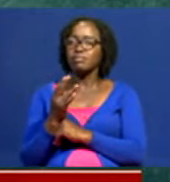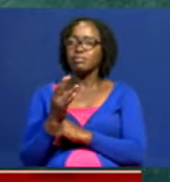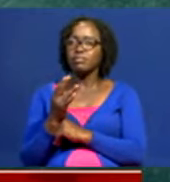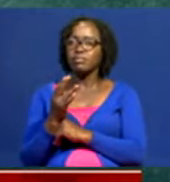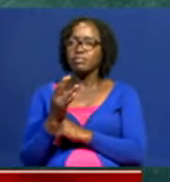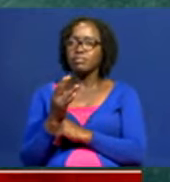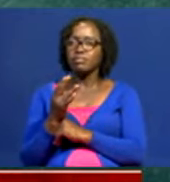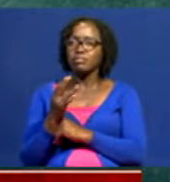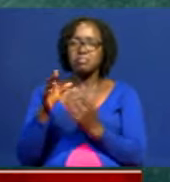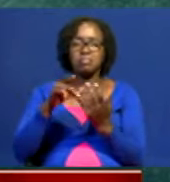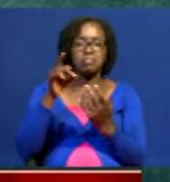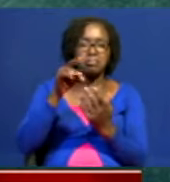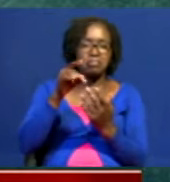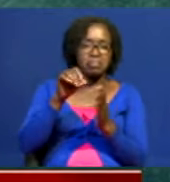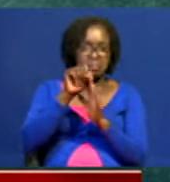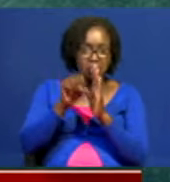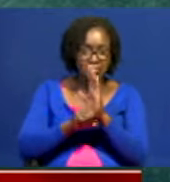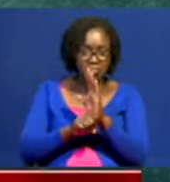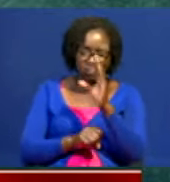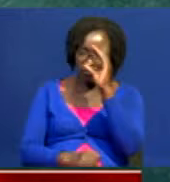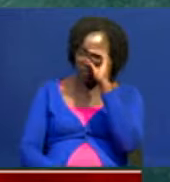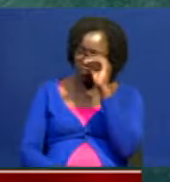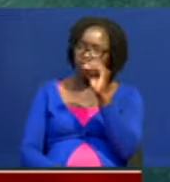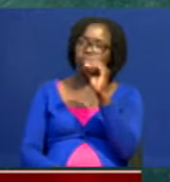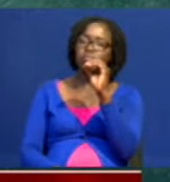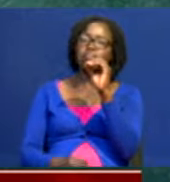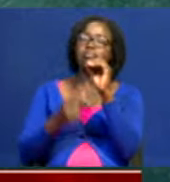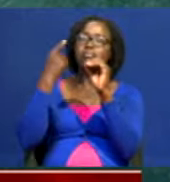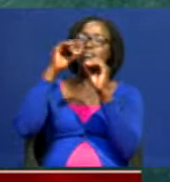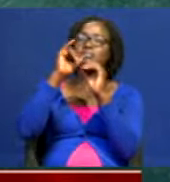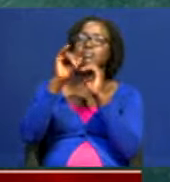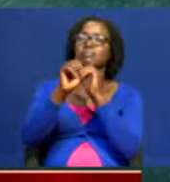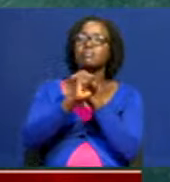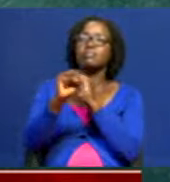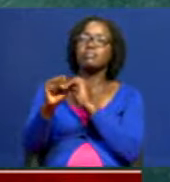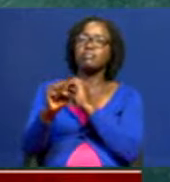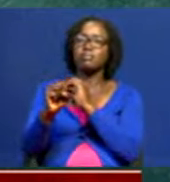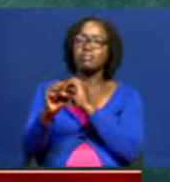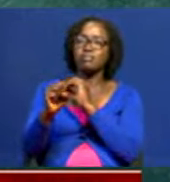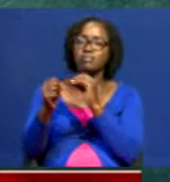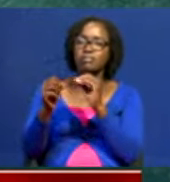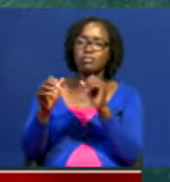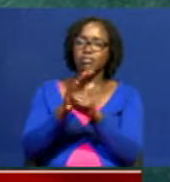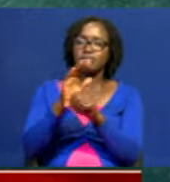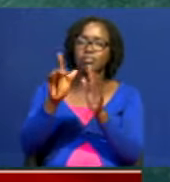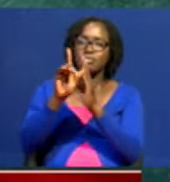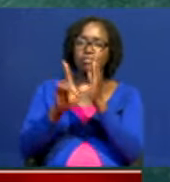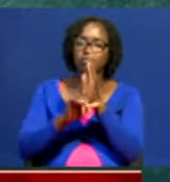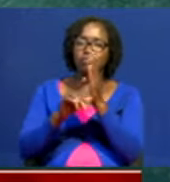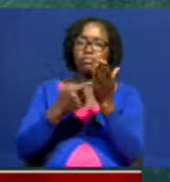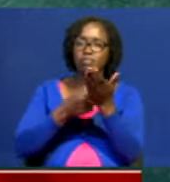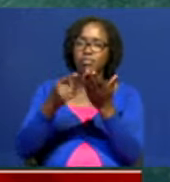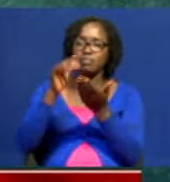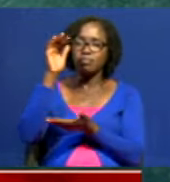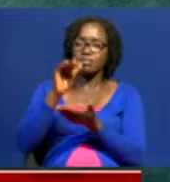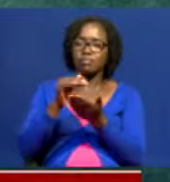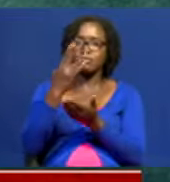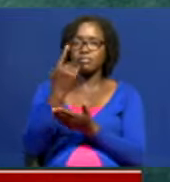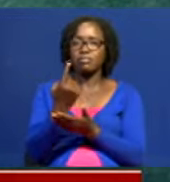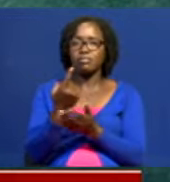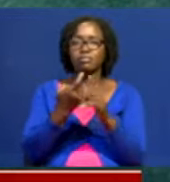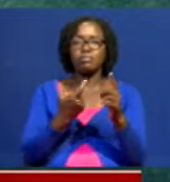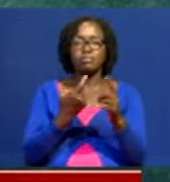will be no optional subject areas for the junior secondary school learners. The total lessons per week have been reduced to 41